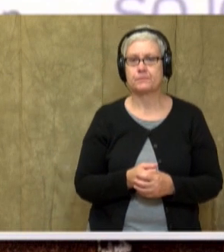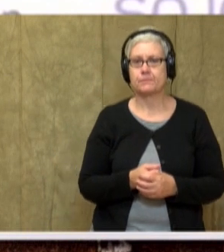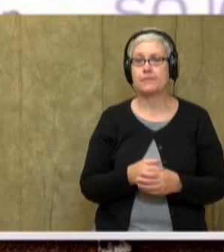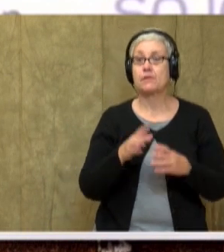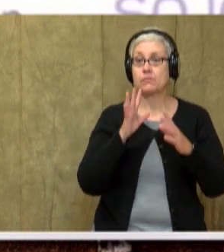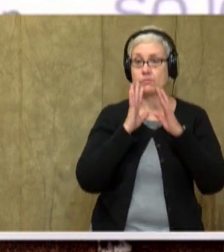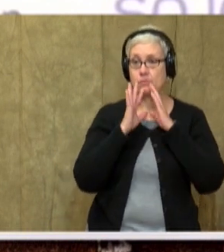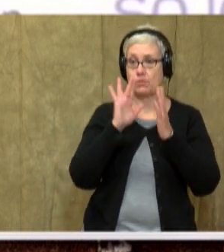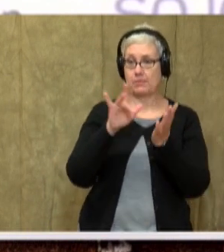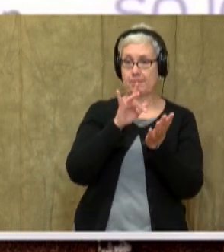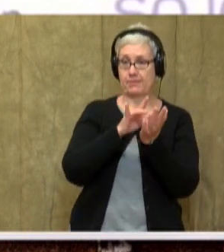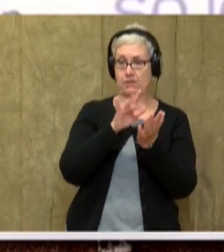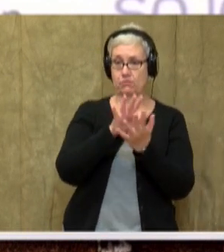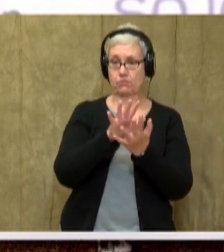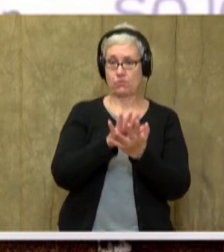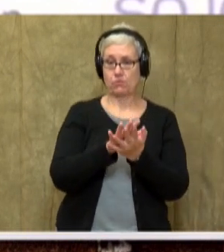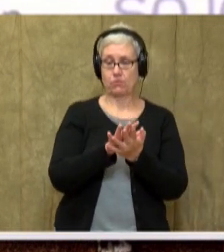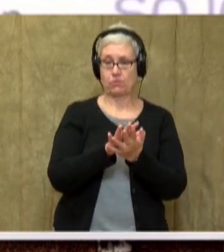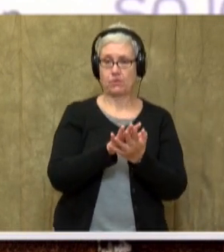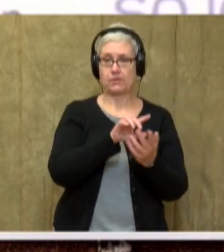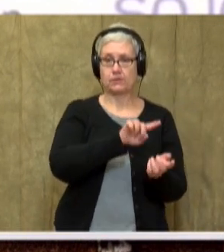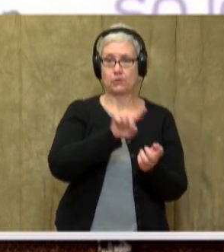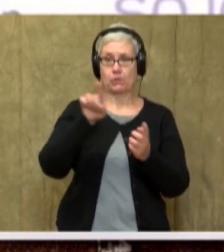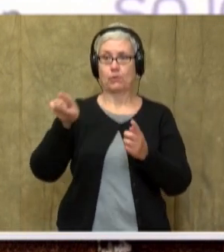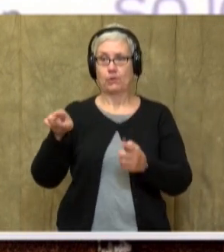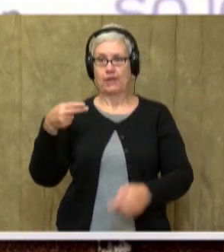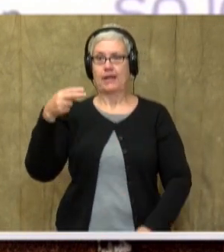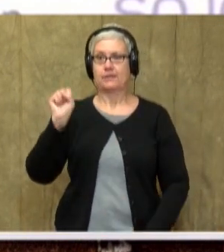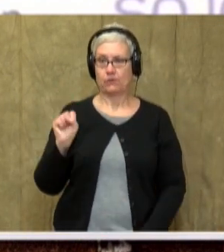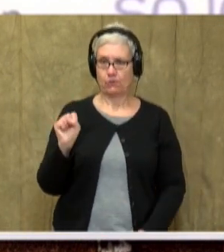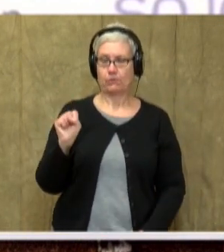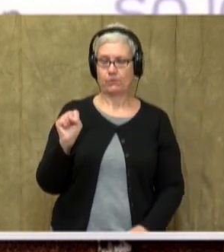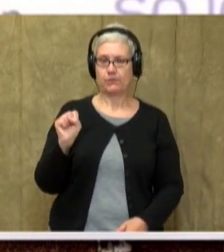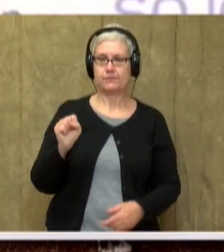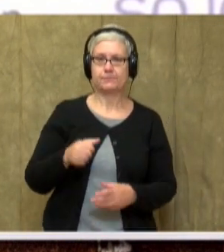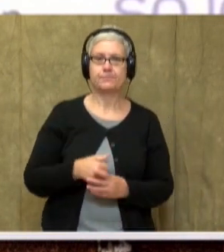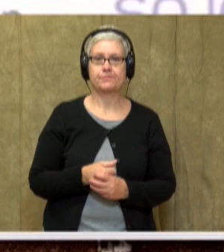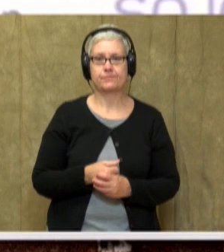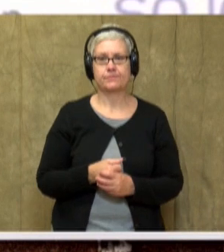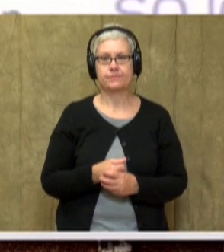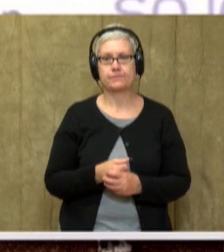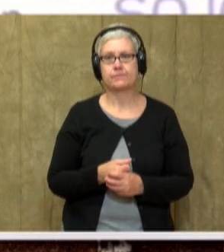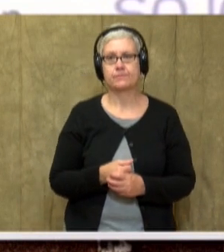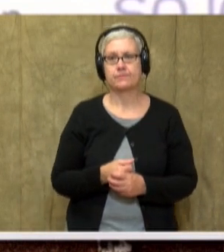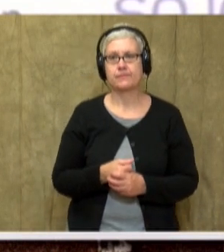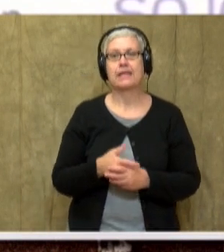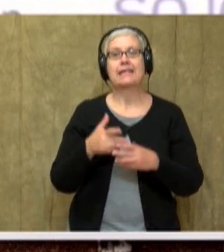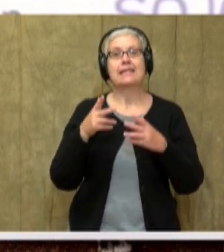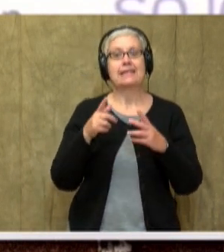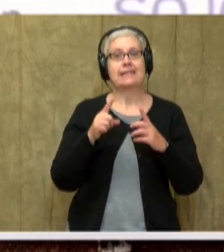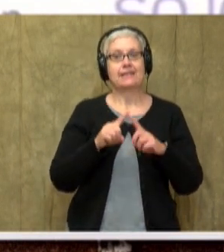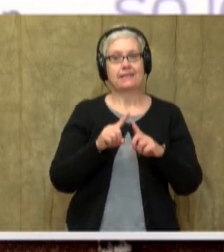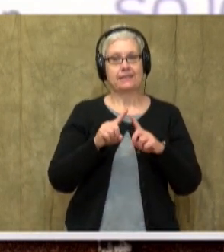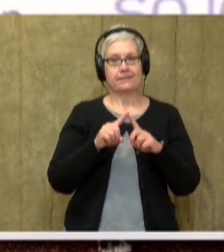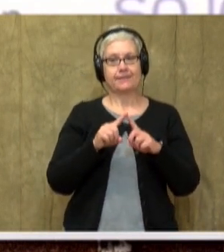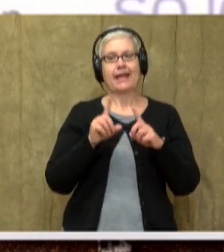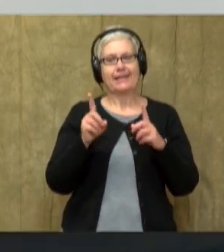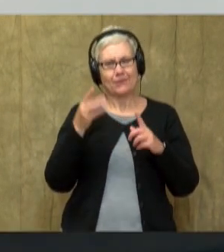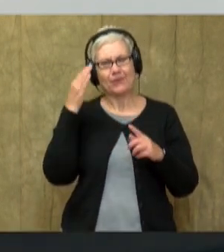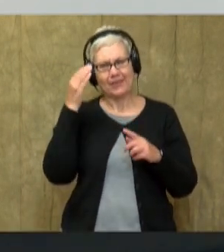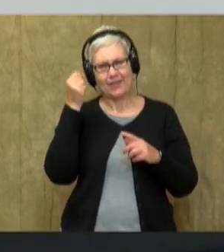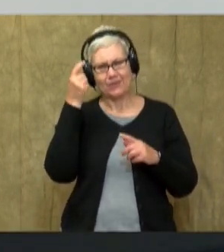going to talk about middle school, going from middle school to high school. Now, we know that it is a very different year with